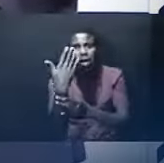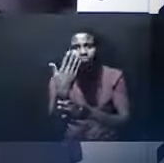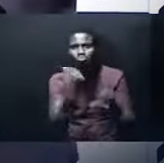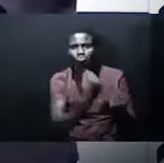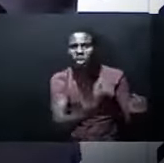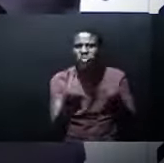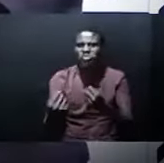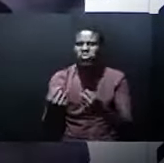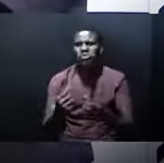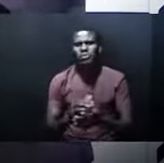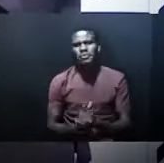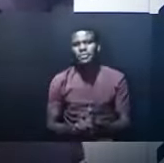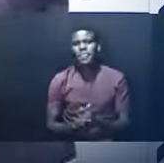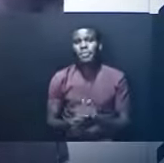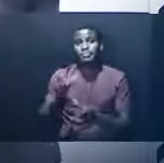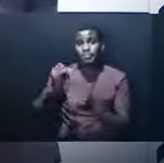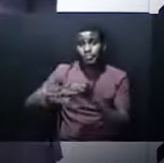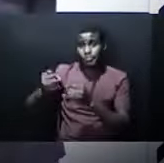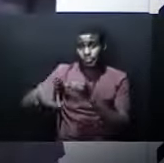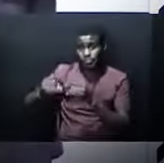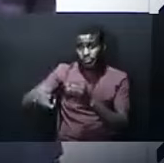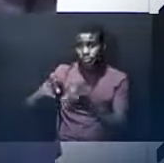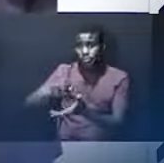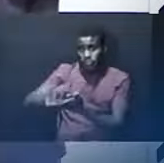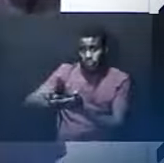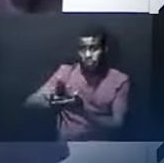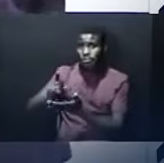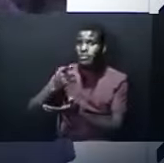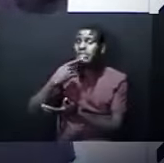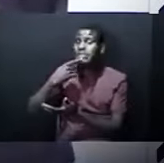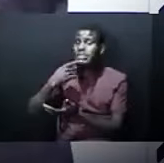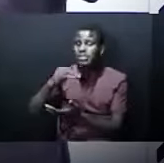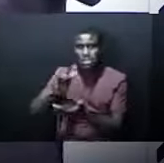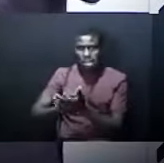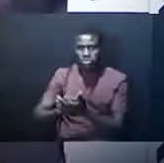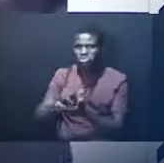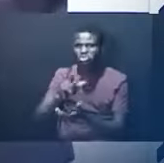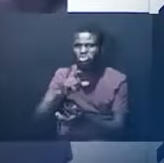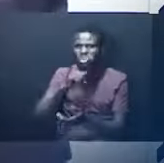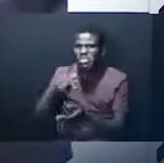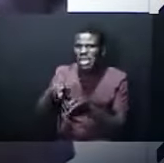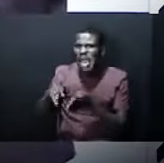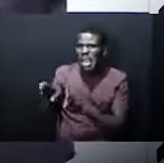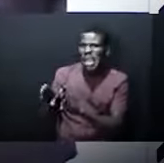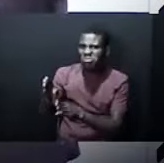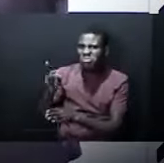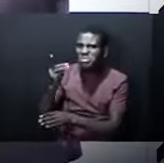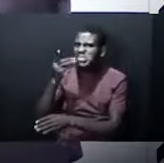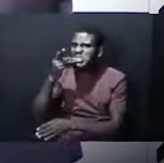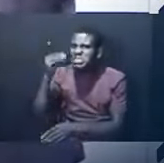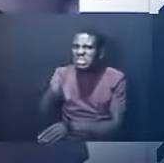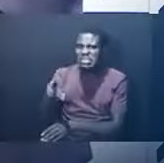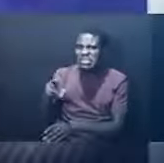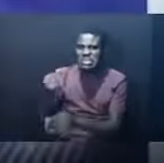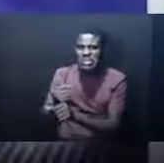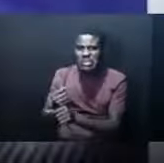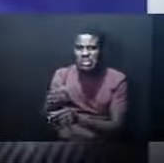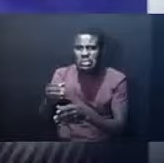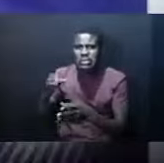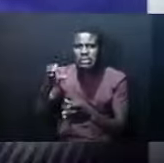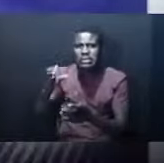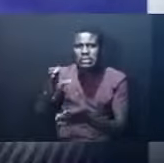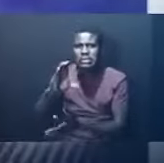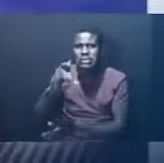And last week we said, give no space to the devil. If you give him